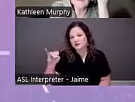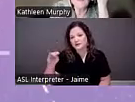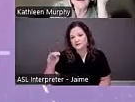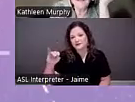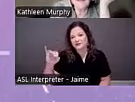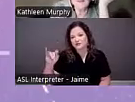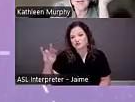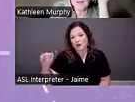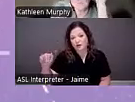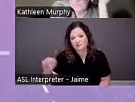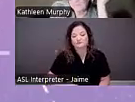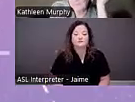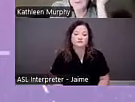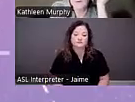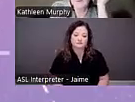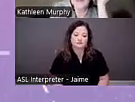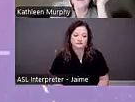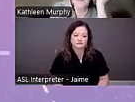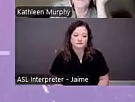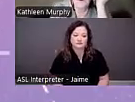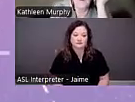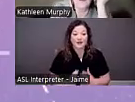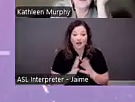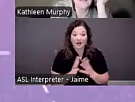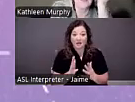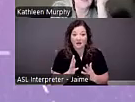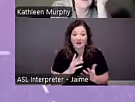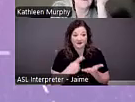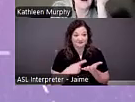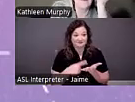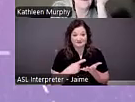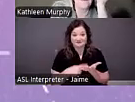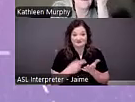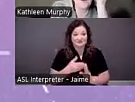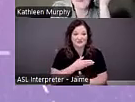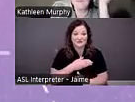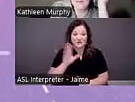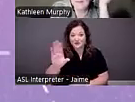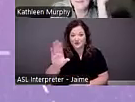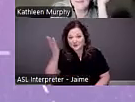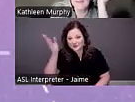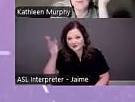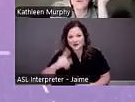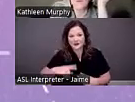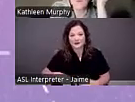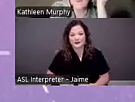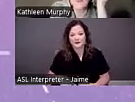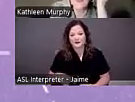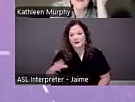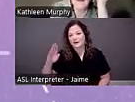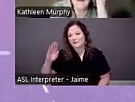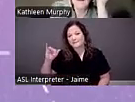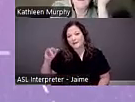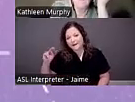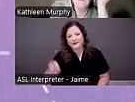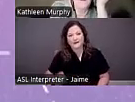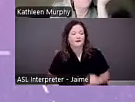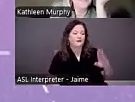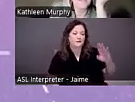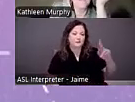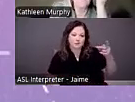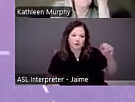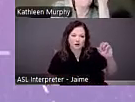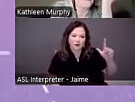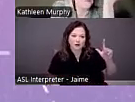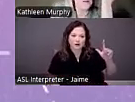So there's been a lot of chat, already even before your presentation, between Bonnie Zink and Paula Robeson, really